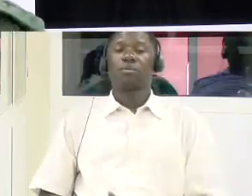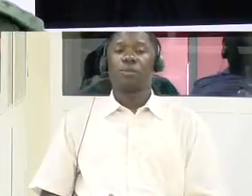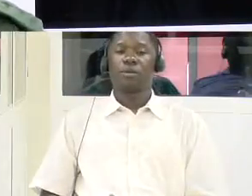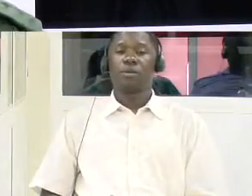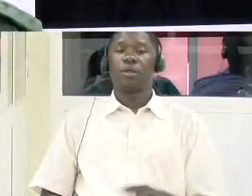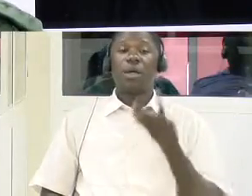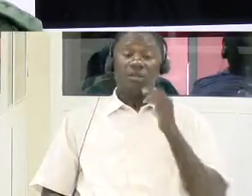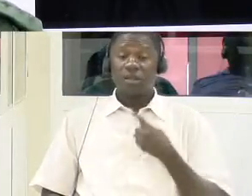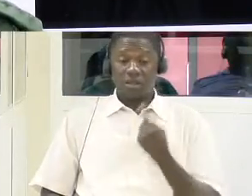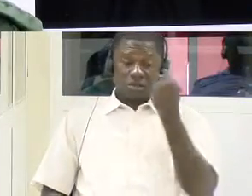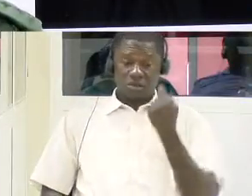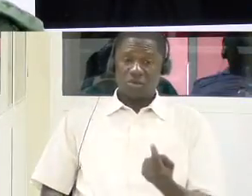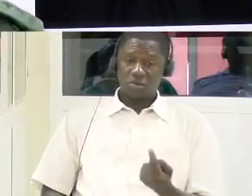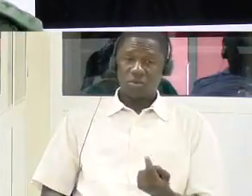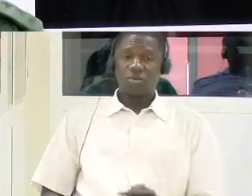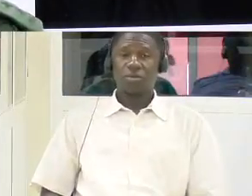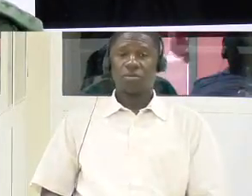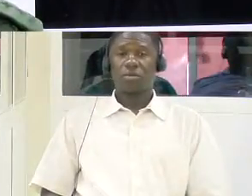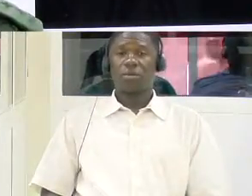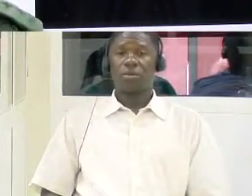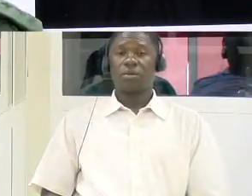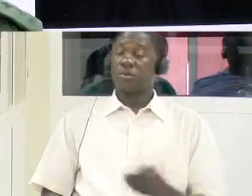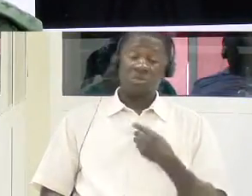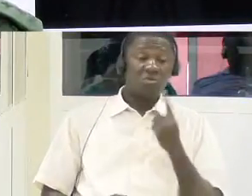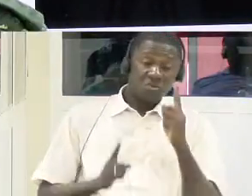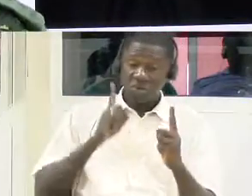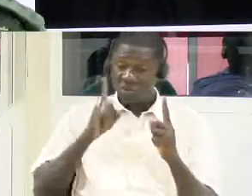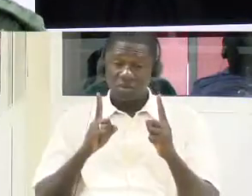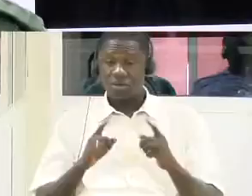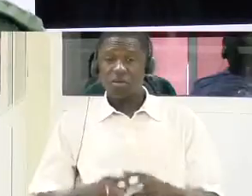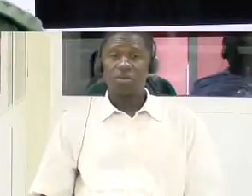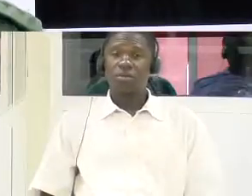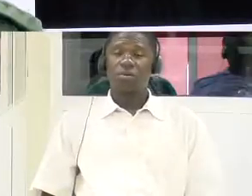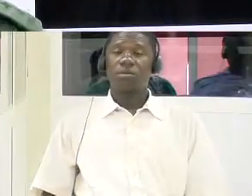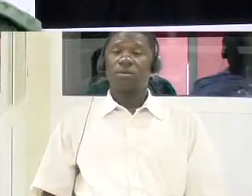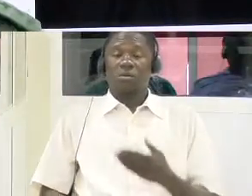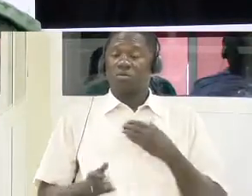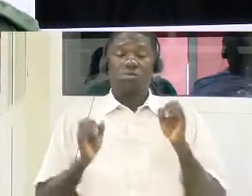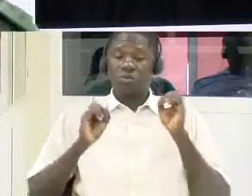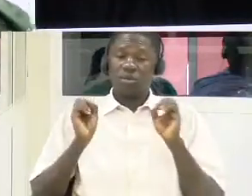is alone, this is one-on-one. If there is any threat, then who dares win?